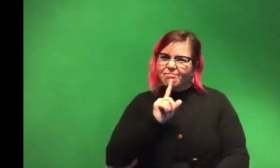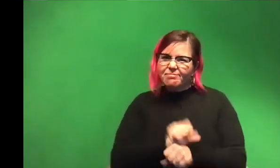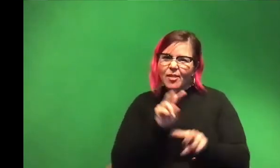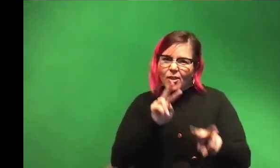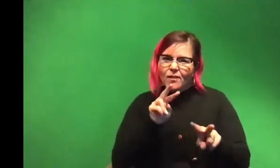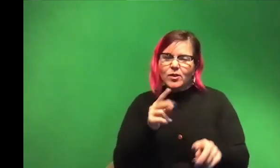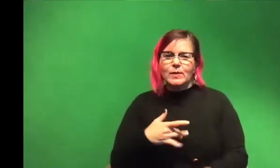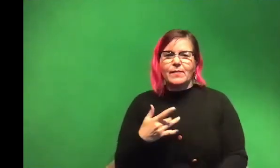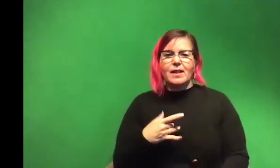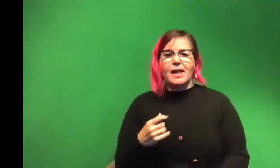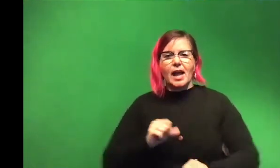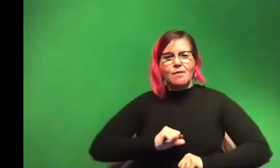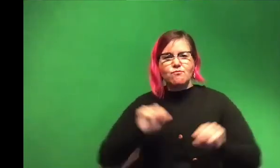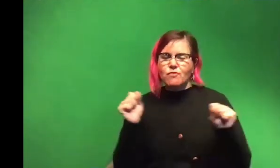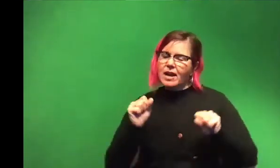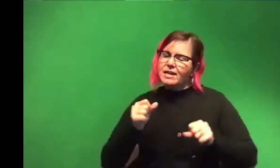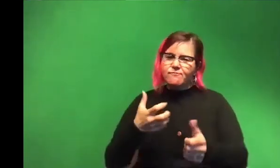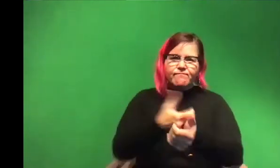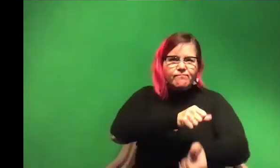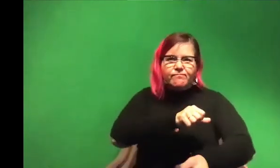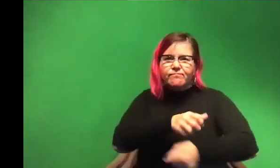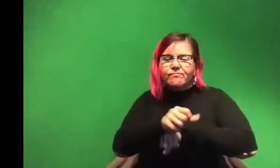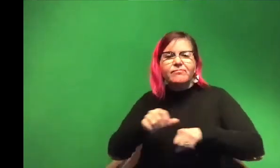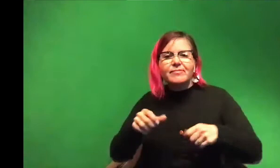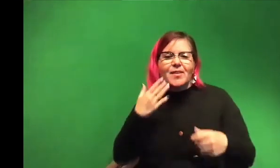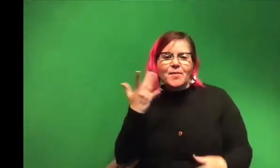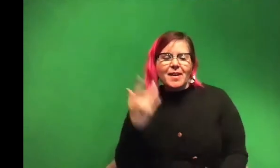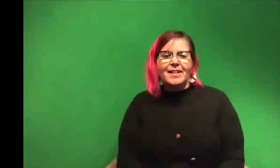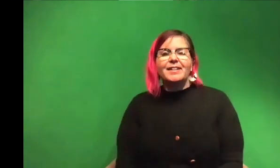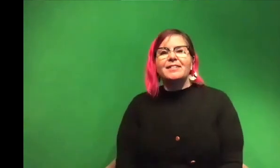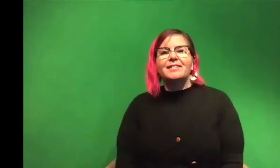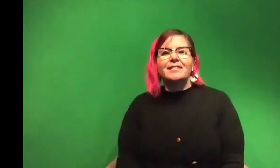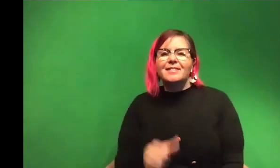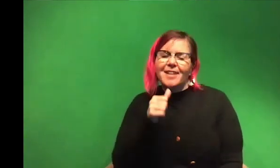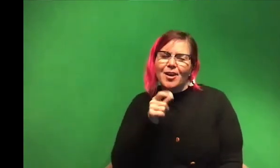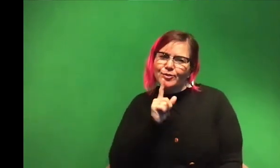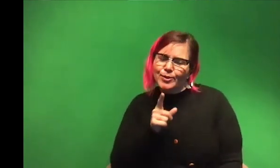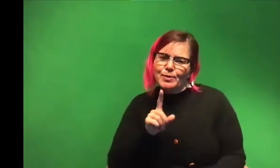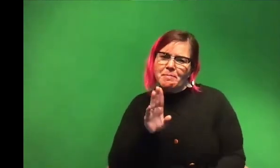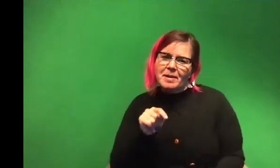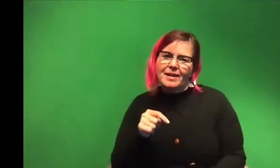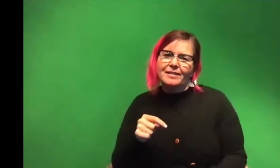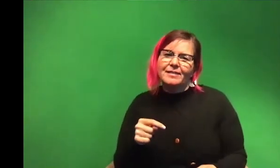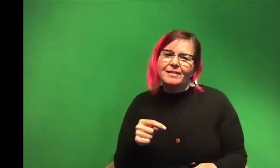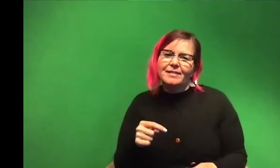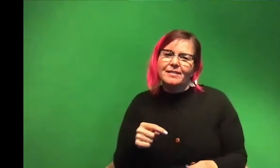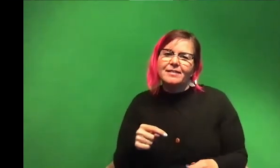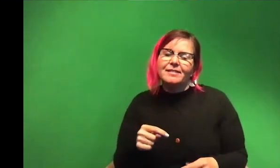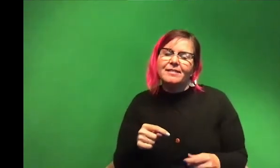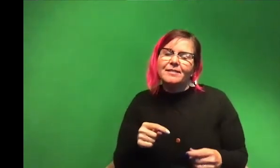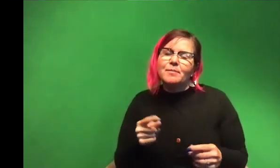like ready to tackle the world after I get my flu shot. I don't know why. It's not true, but it's a little bit more true than it was before.